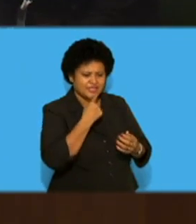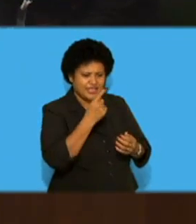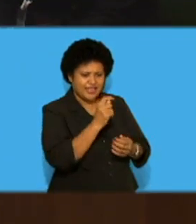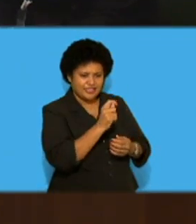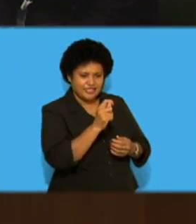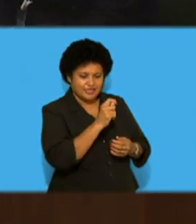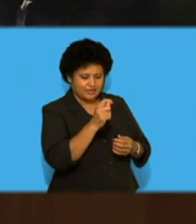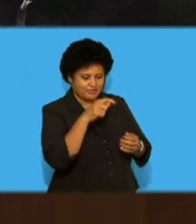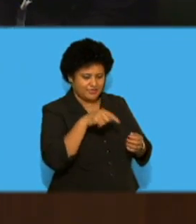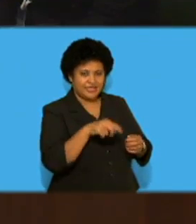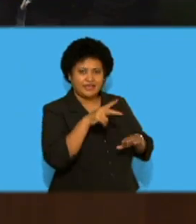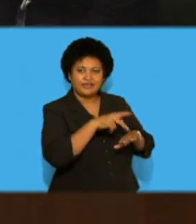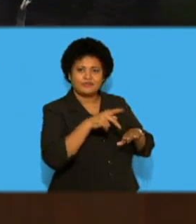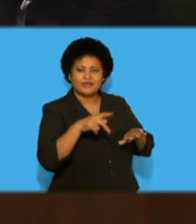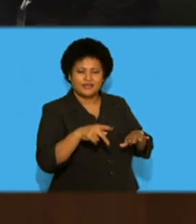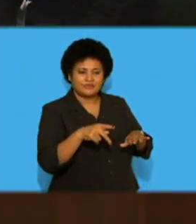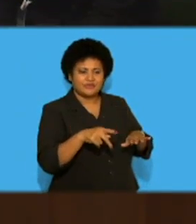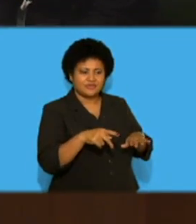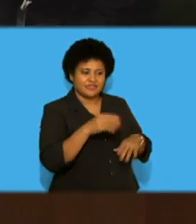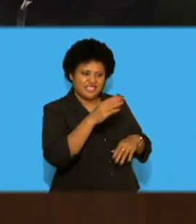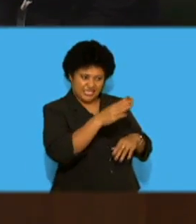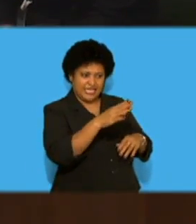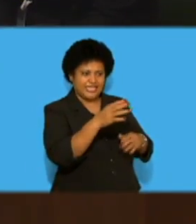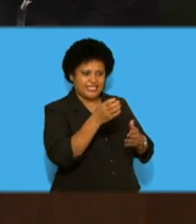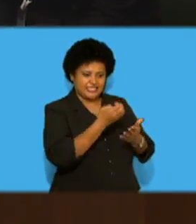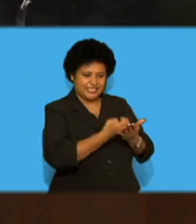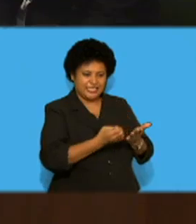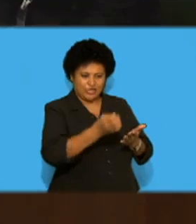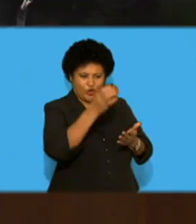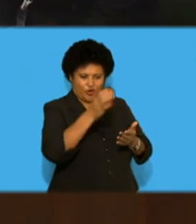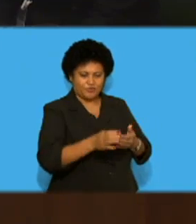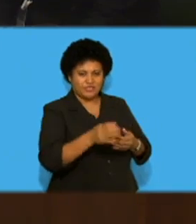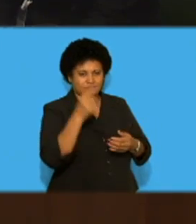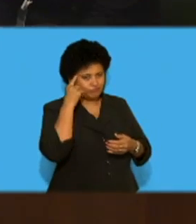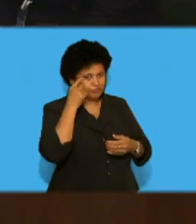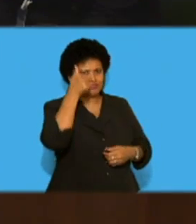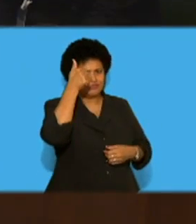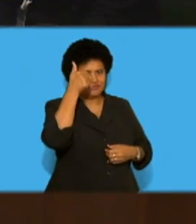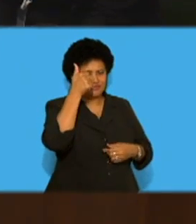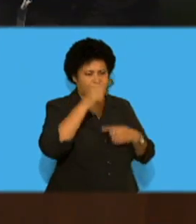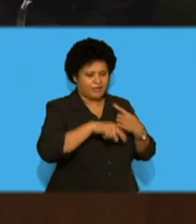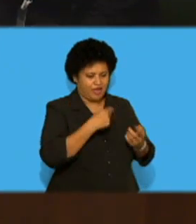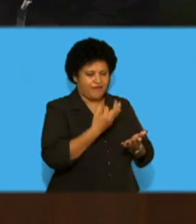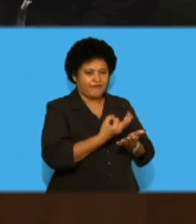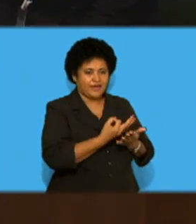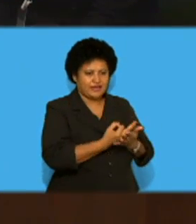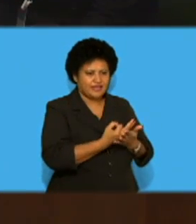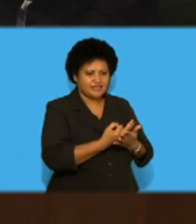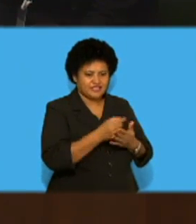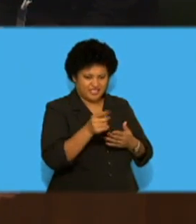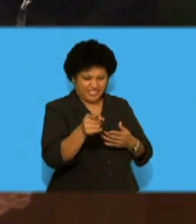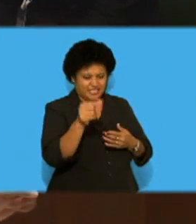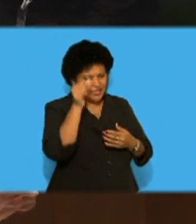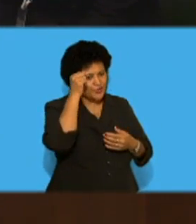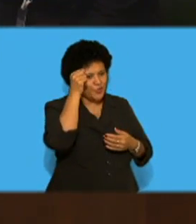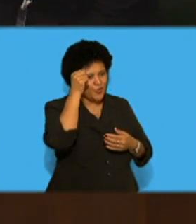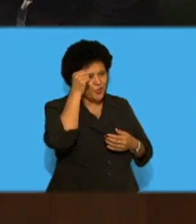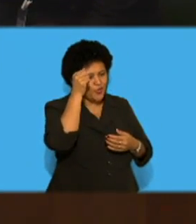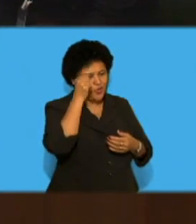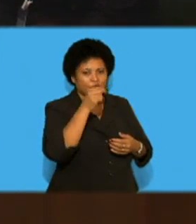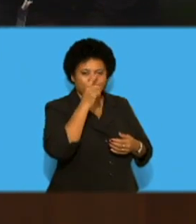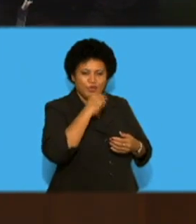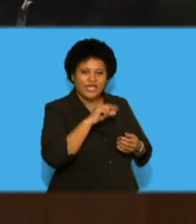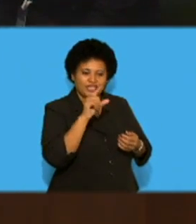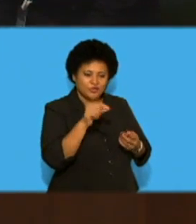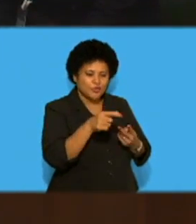Parliament. And he is an economist. He also knows that you can do selective pronouncements on